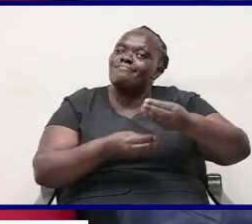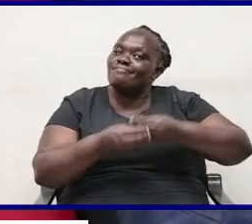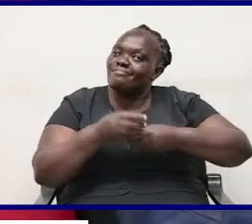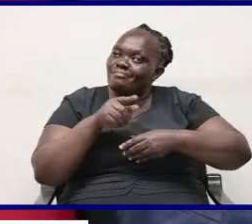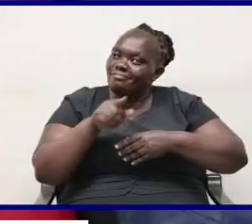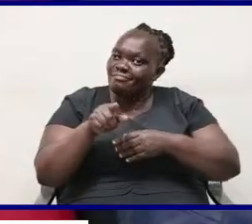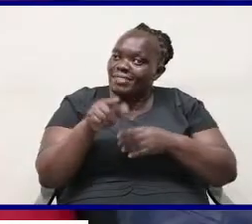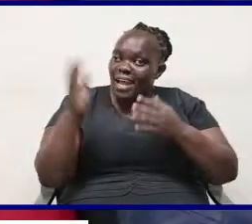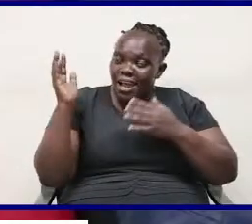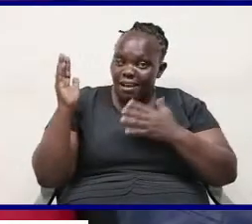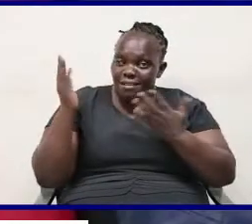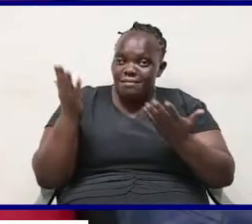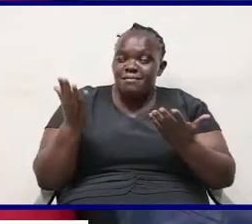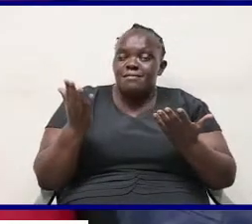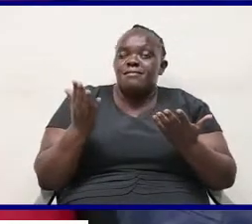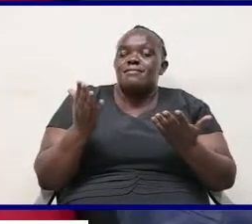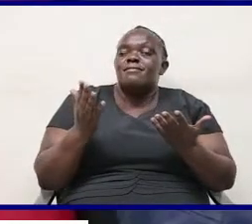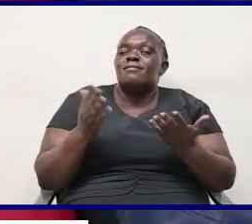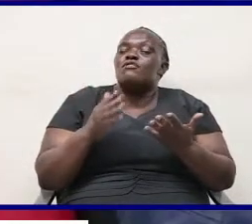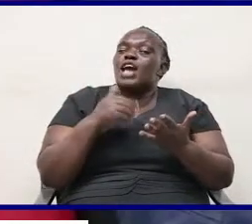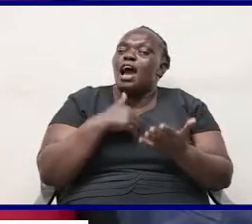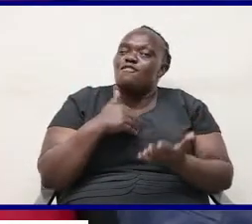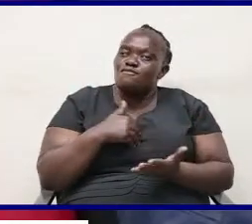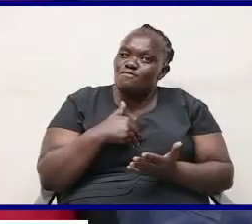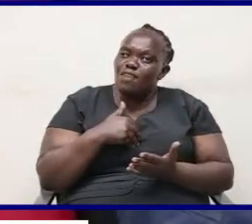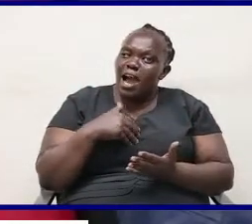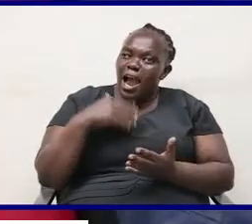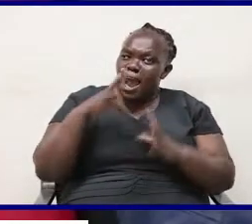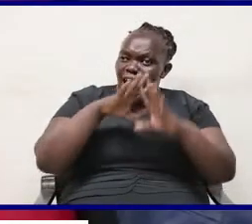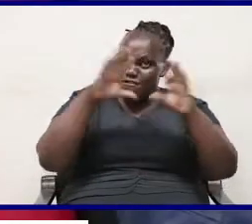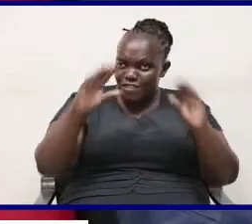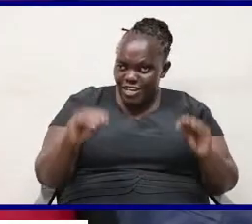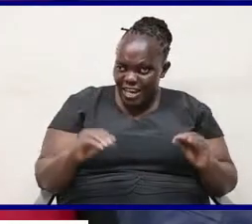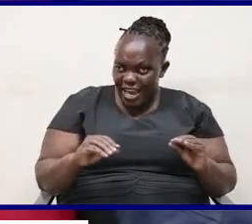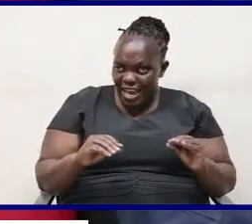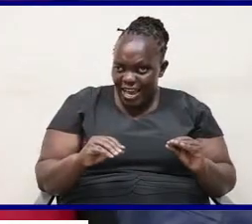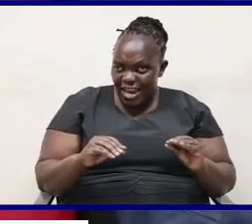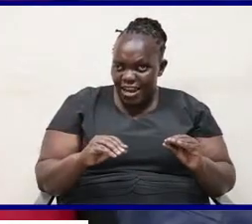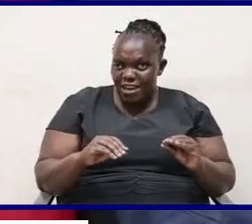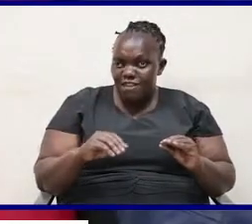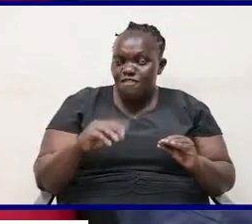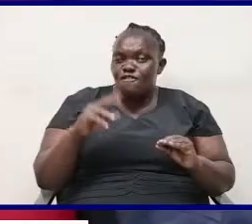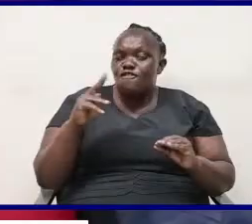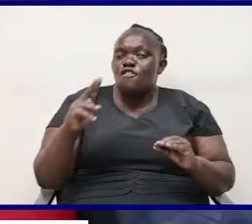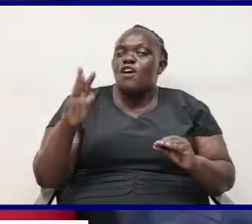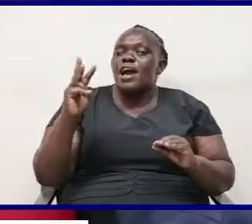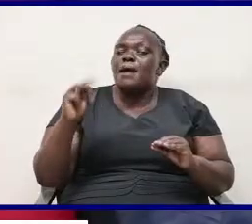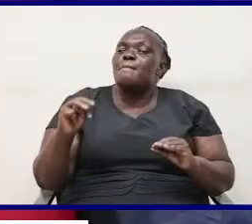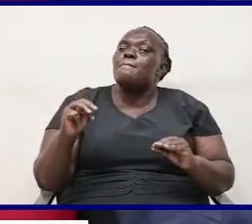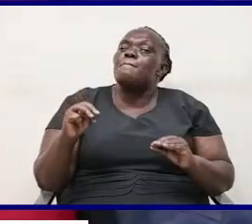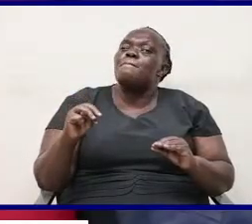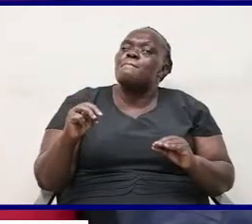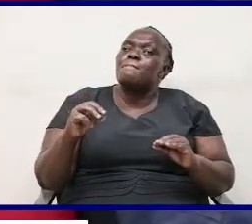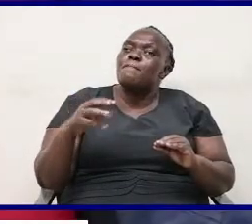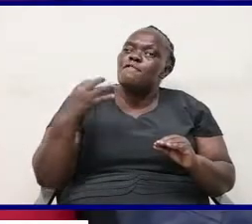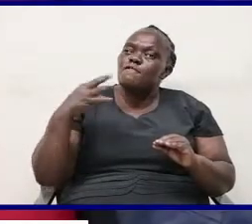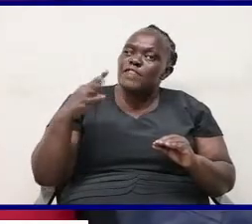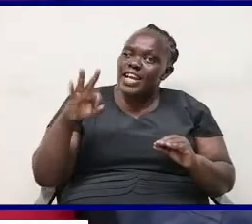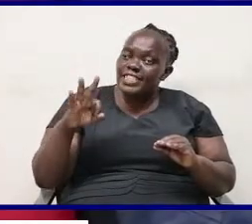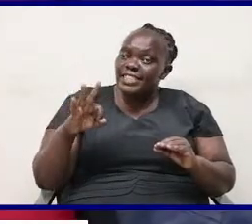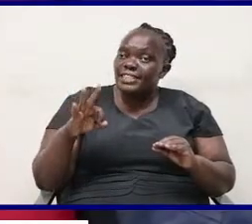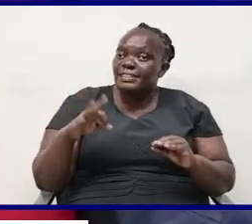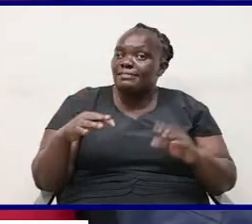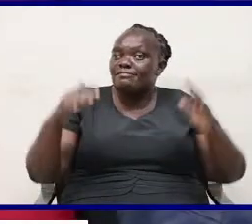So we have as you rightfully said, the Africa, it's now called Africa Forward Summit. It was Africa French